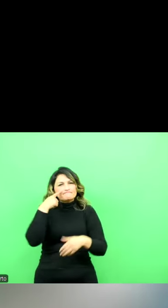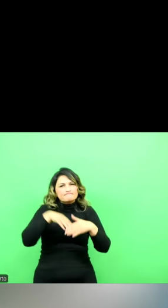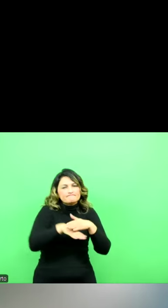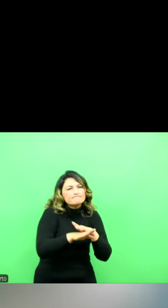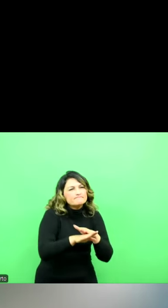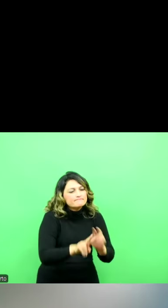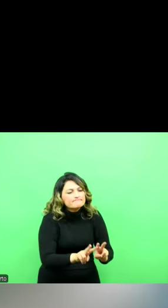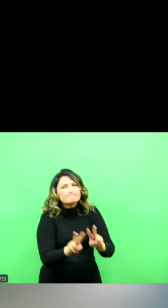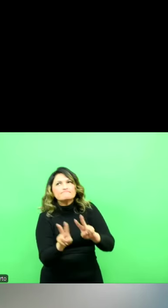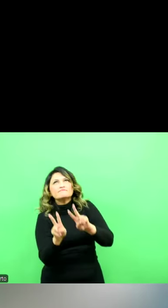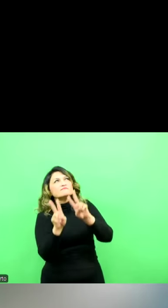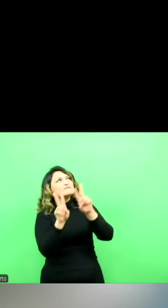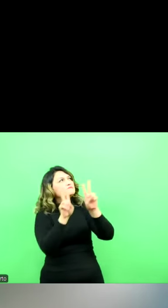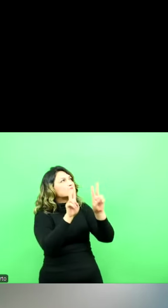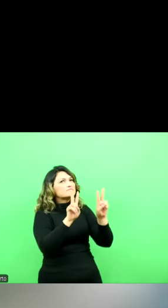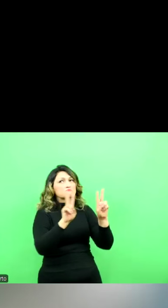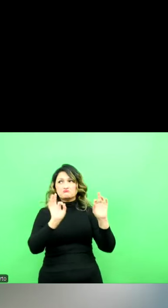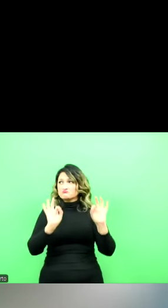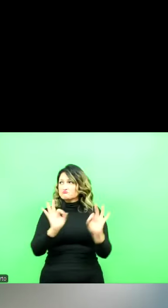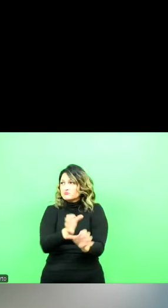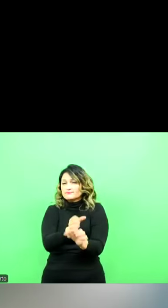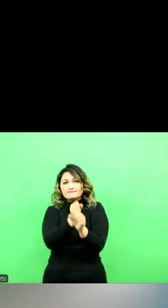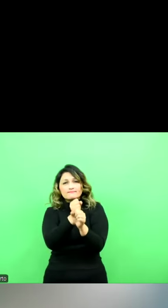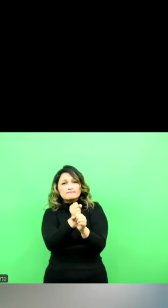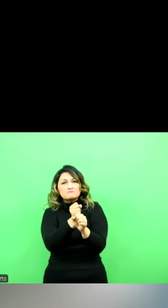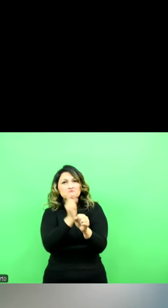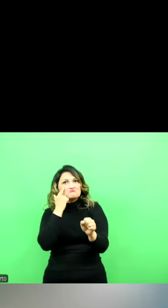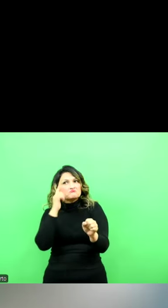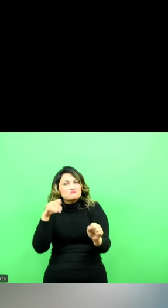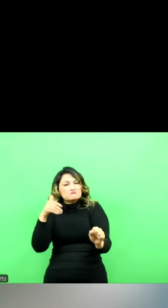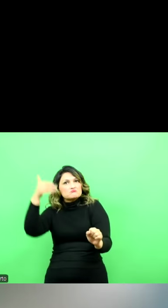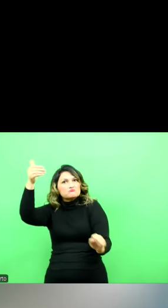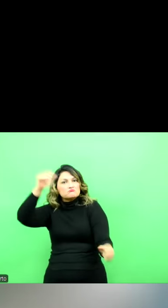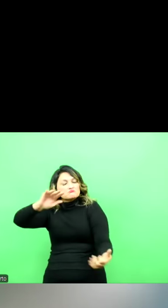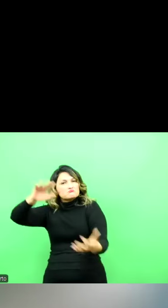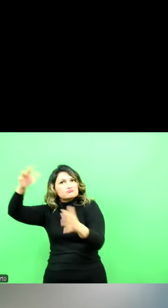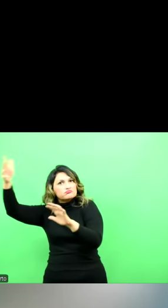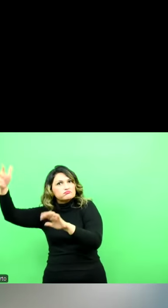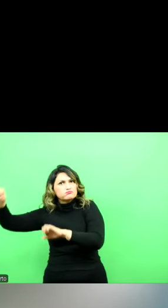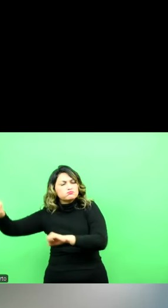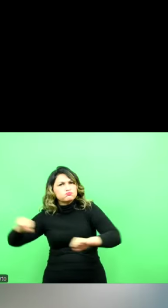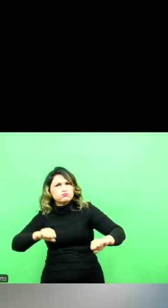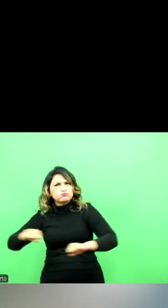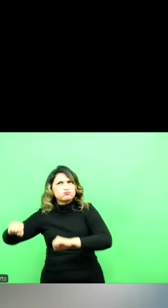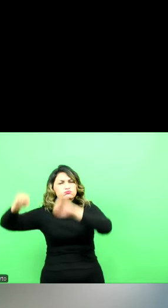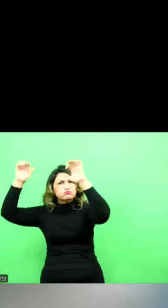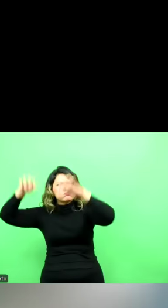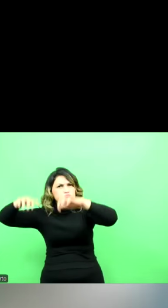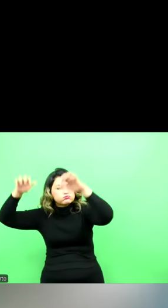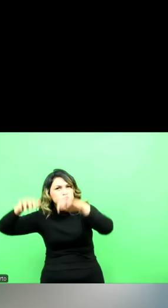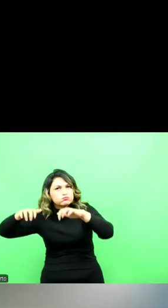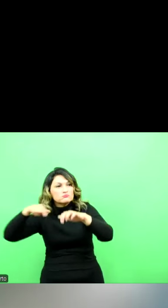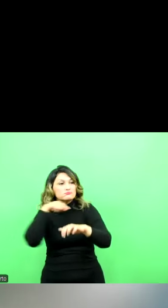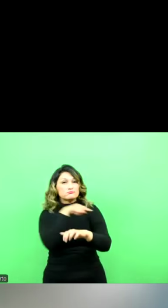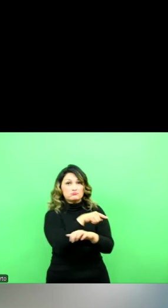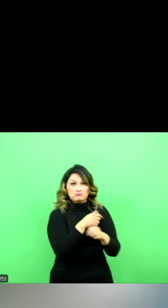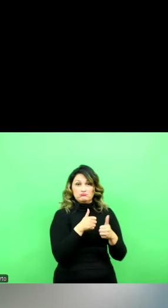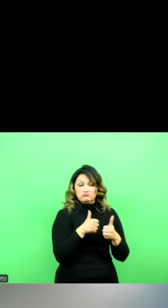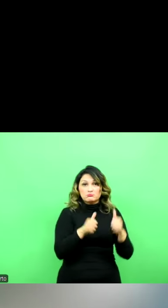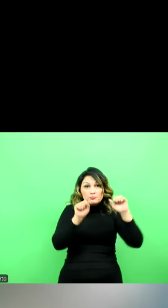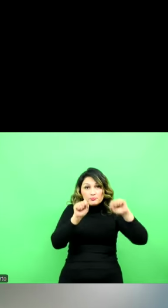has been trying to make safer and healthier institutes that are better able